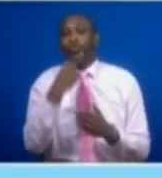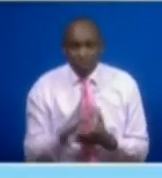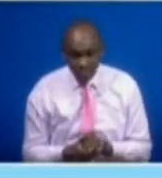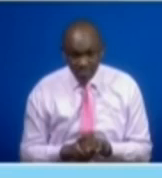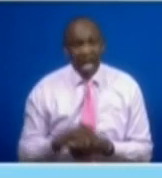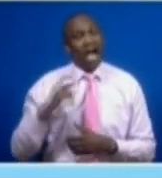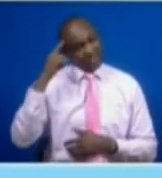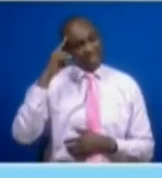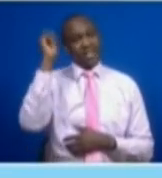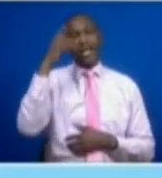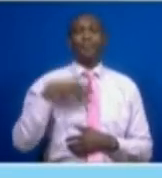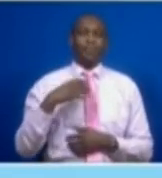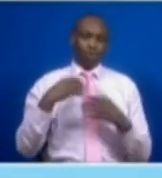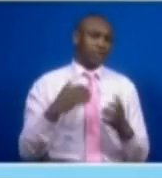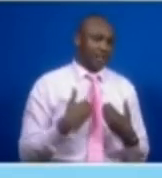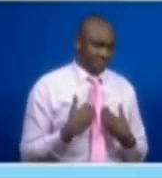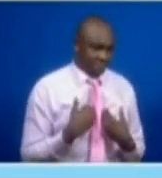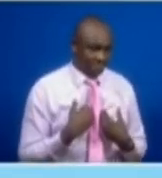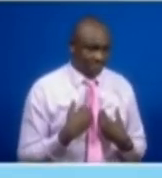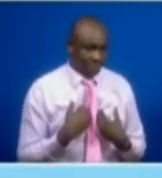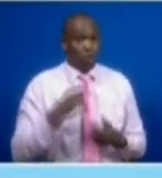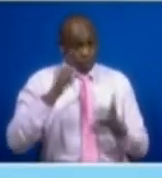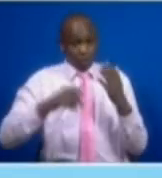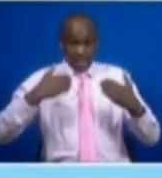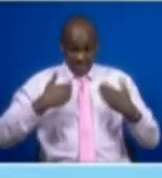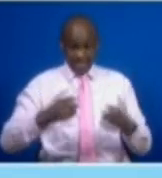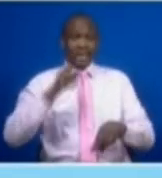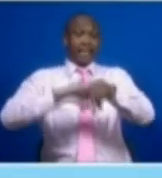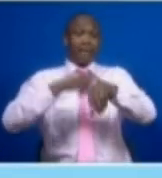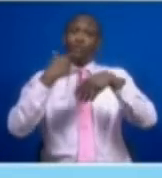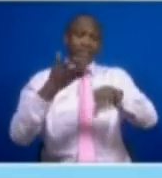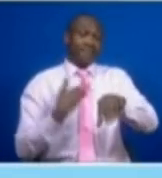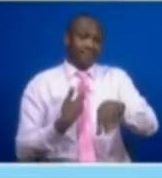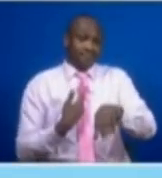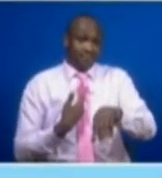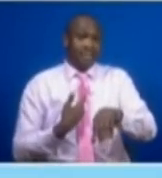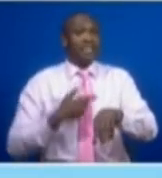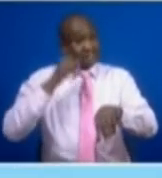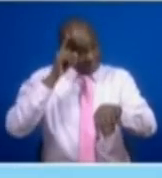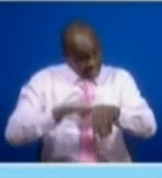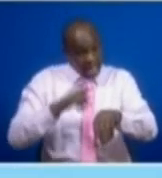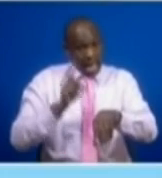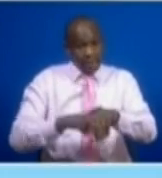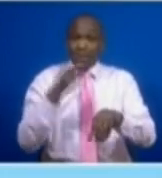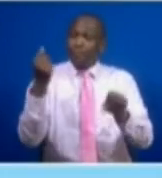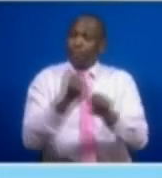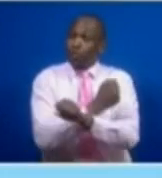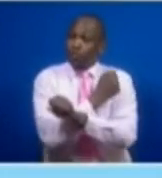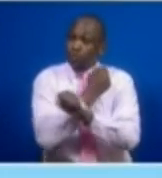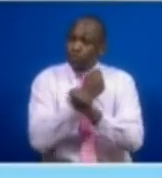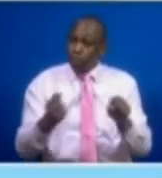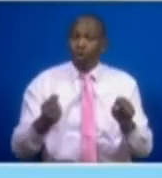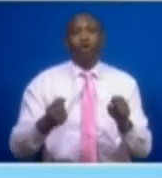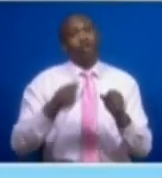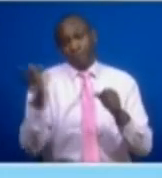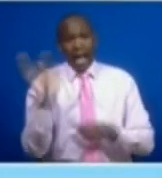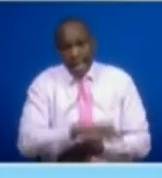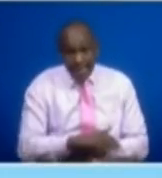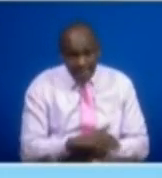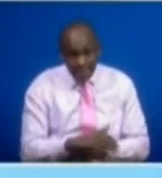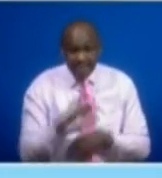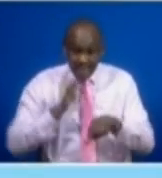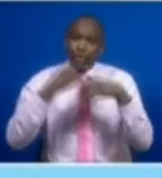it's the Kenyan people, because what we have here is time wasted. And unfortunately, time is one thing that you cannot ever pay back. It's